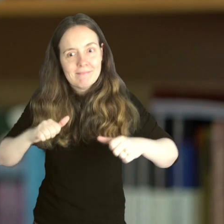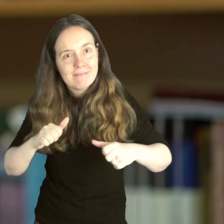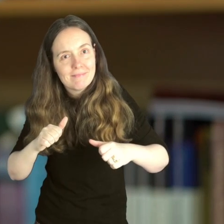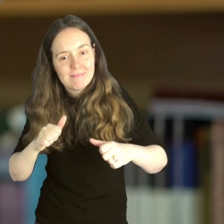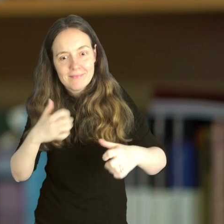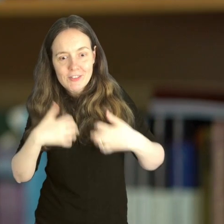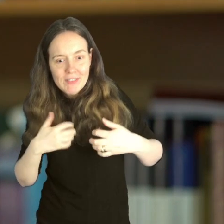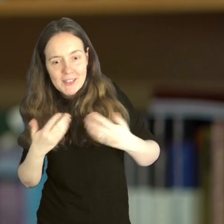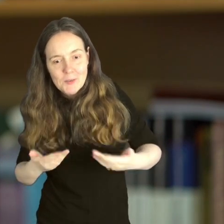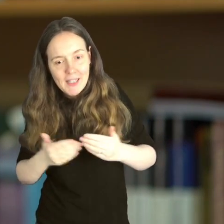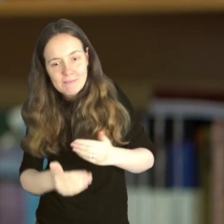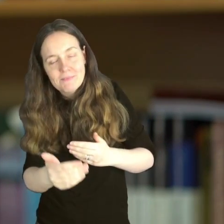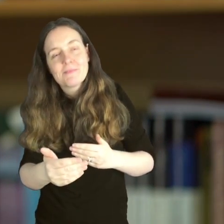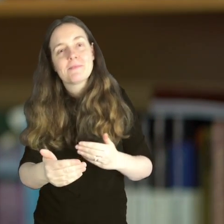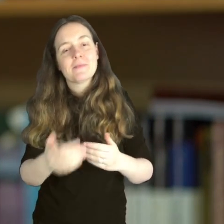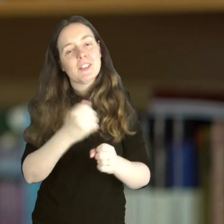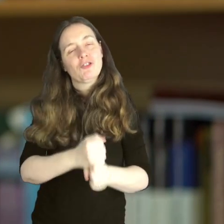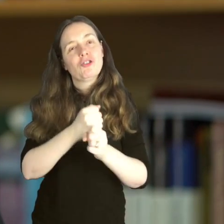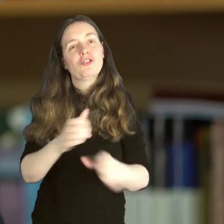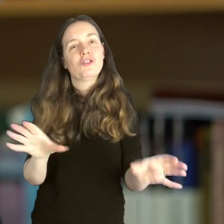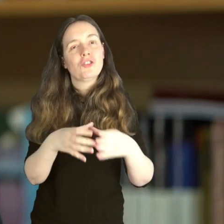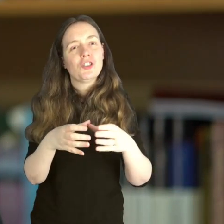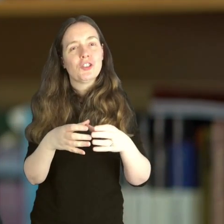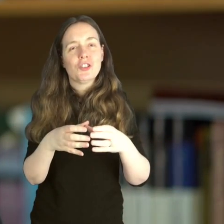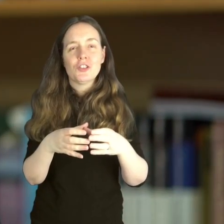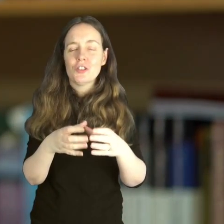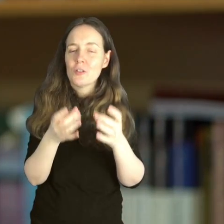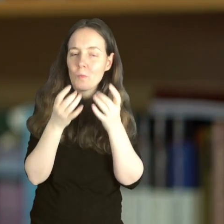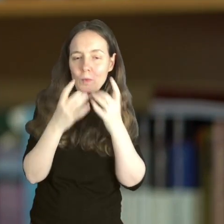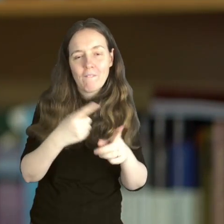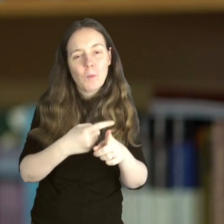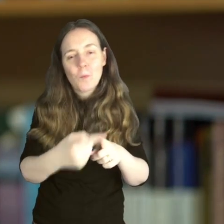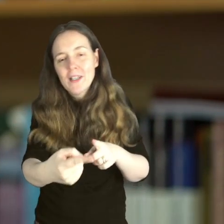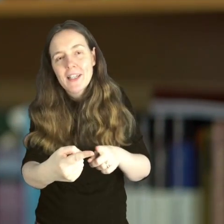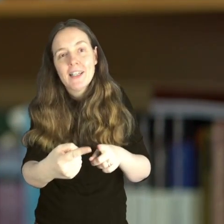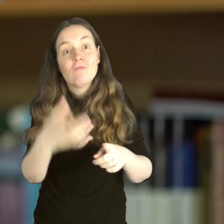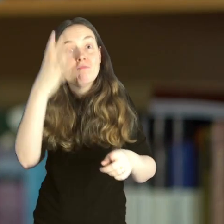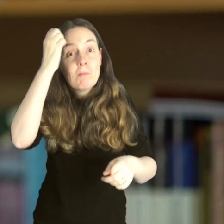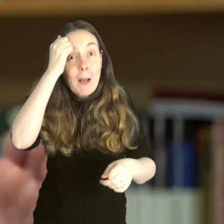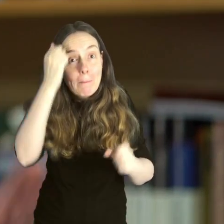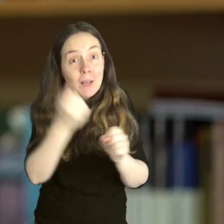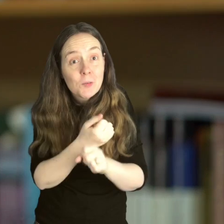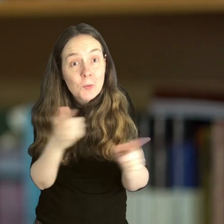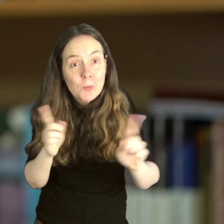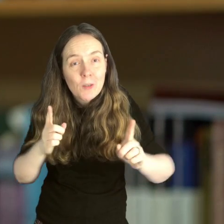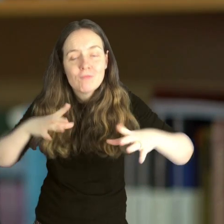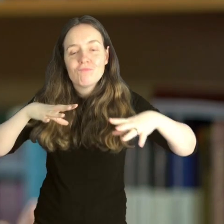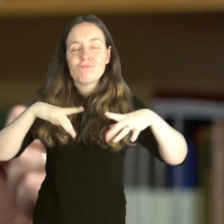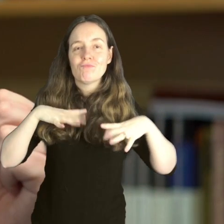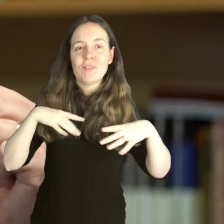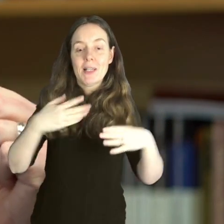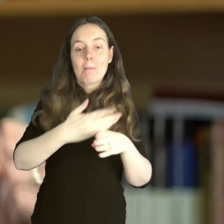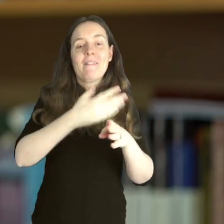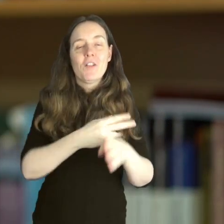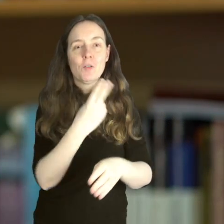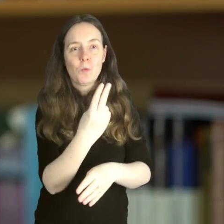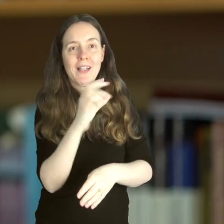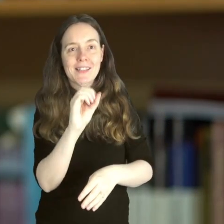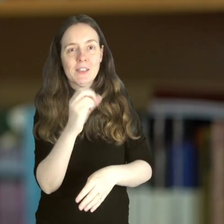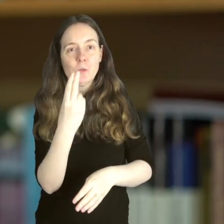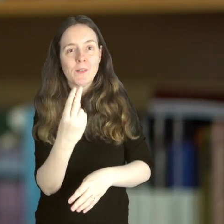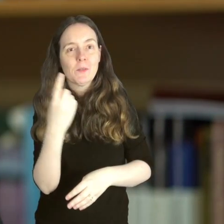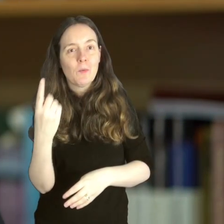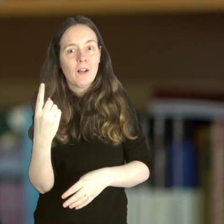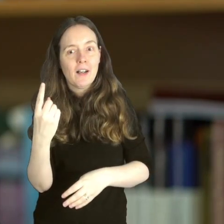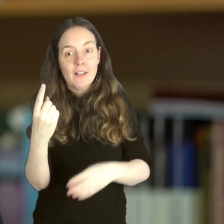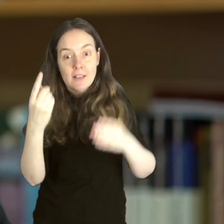found yourself interested in today. Church, have a wonderful week. Remember to rest up ahead of